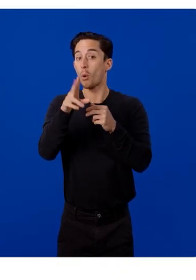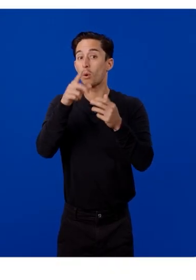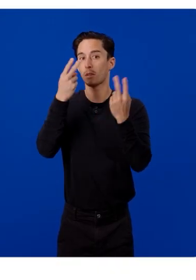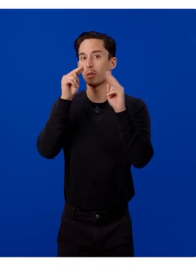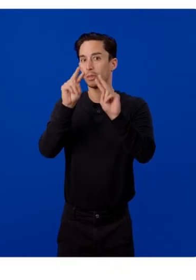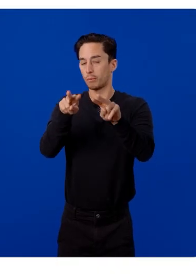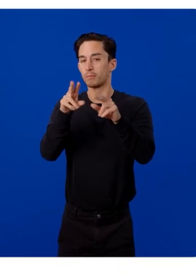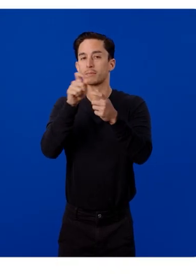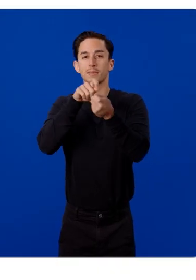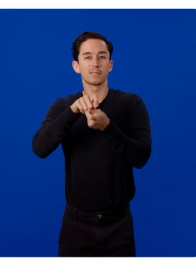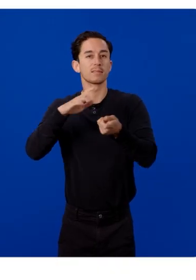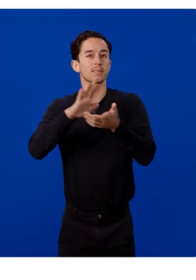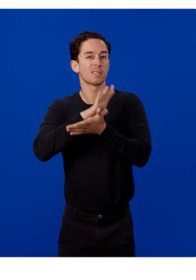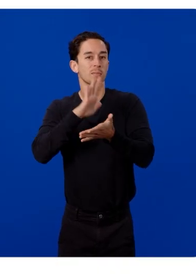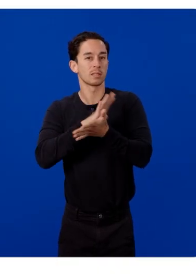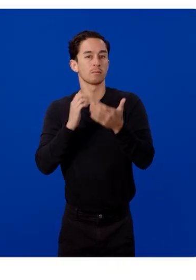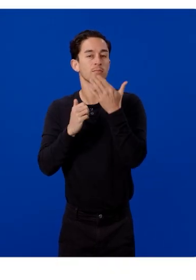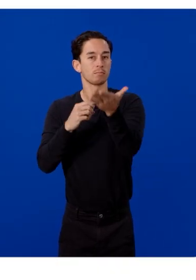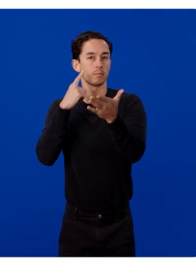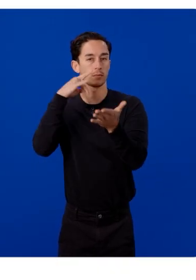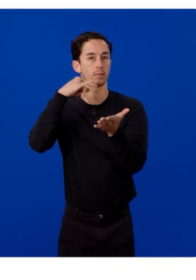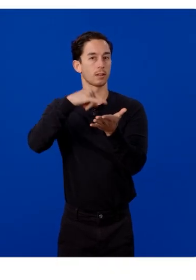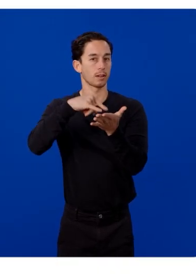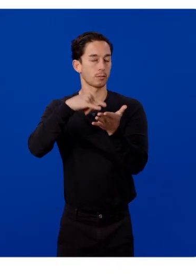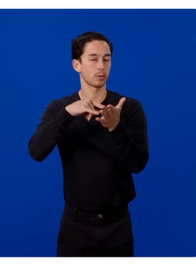out the detailed documentation for Android app